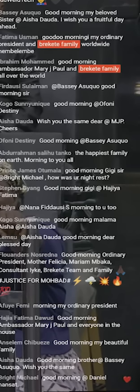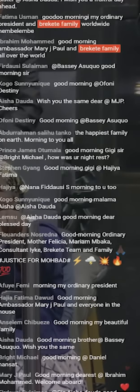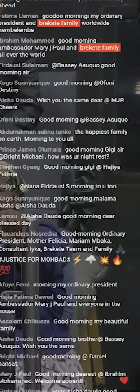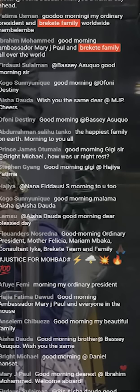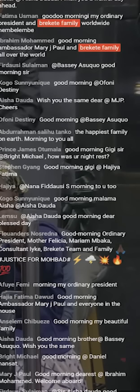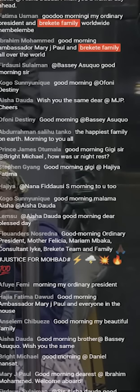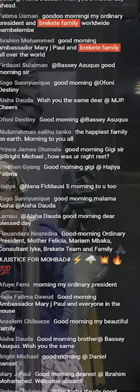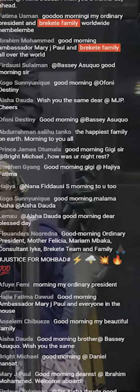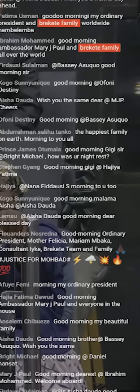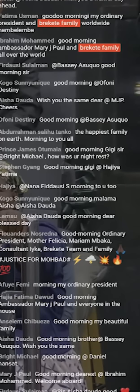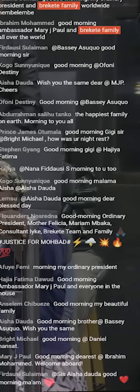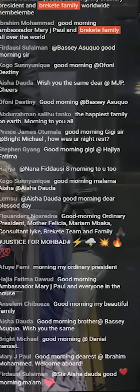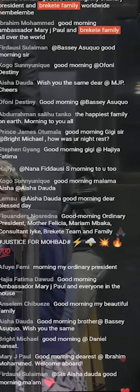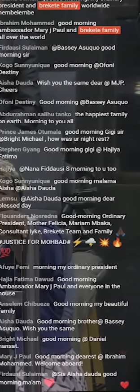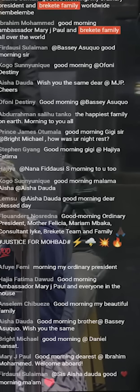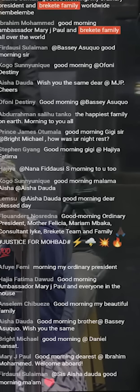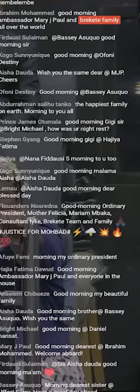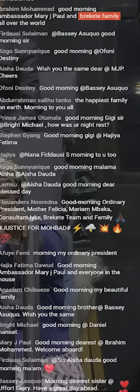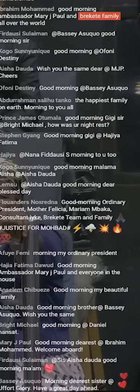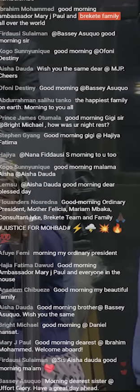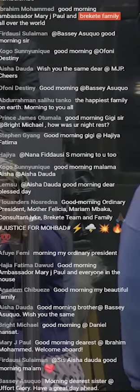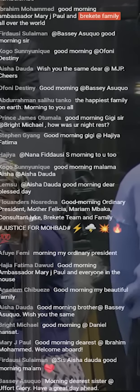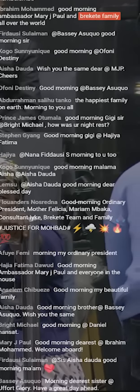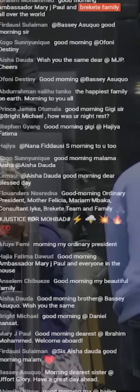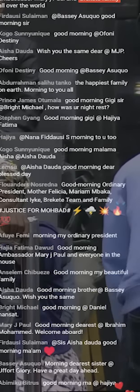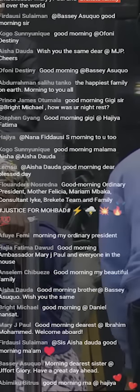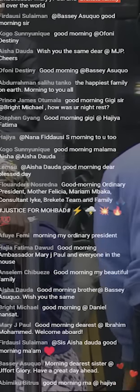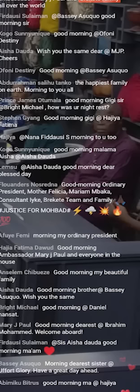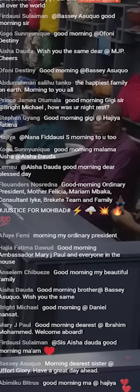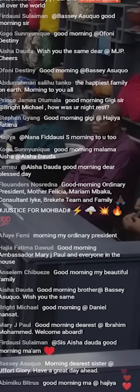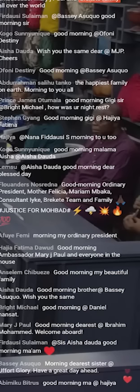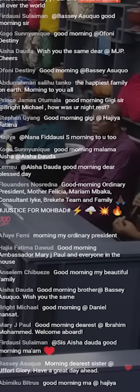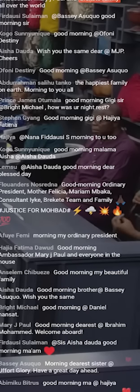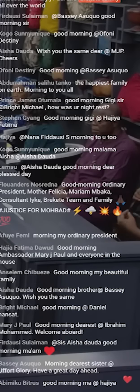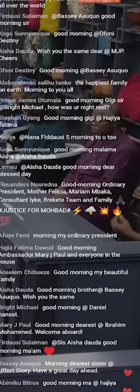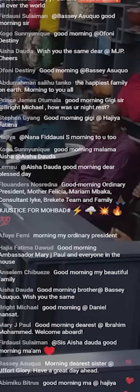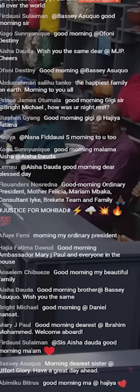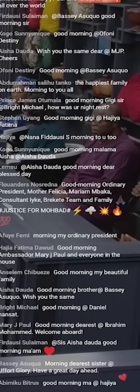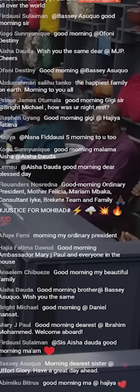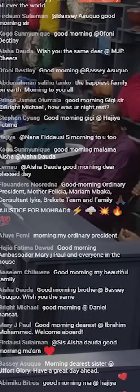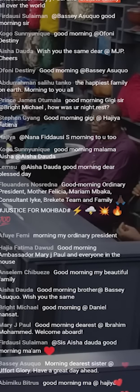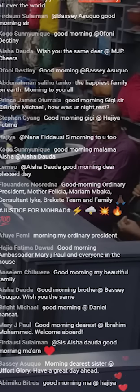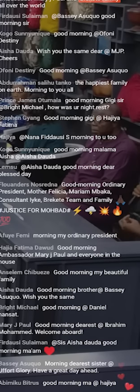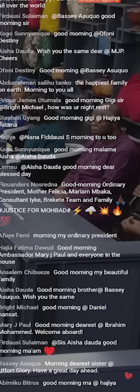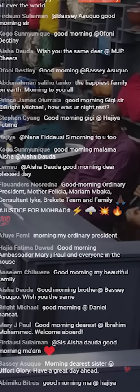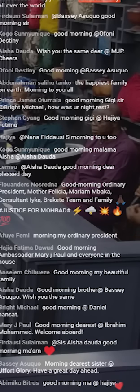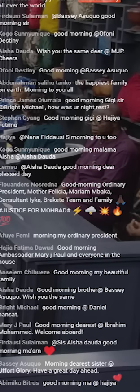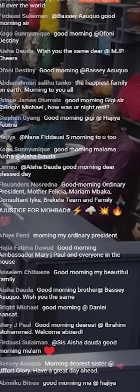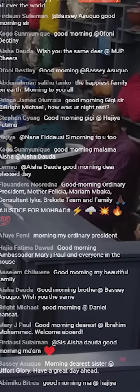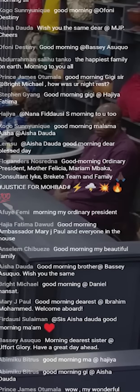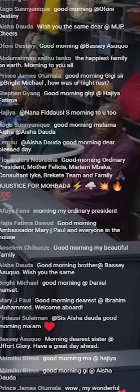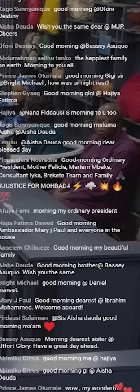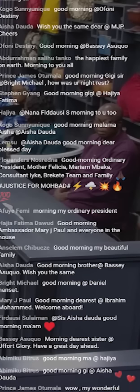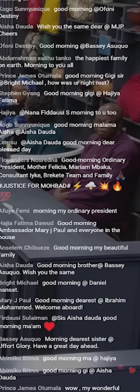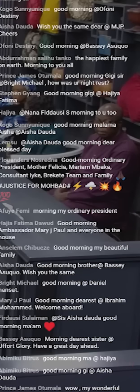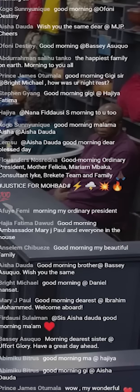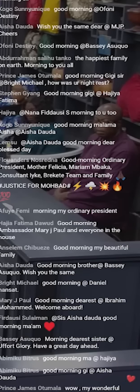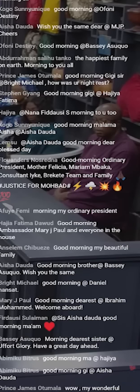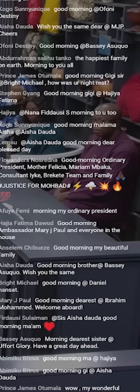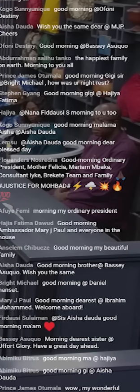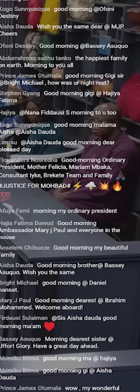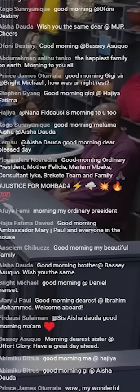say we know they intelligent. But most times, sir, we did distracted from little things where they come in. And honestly,